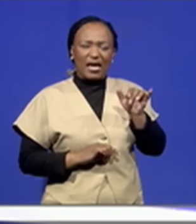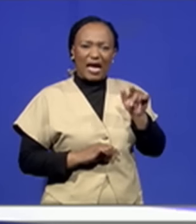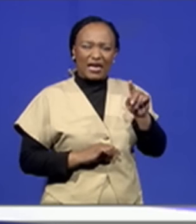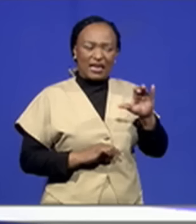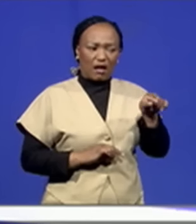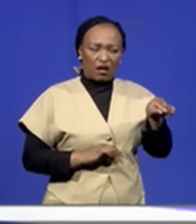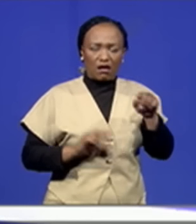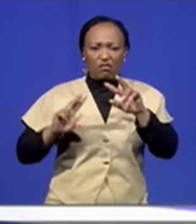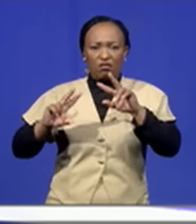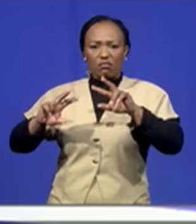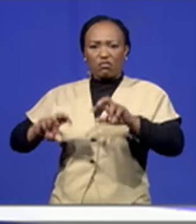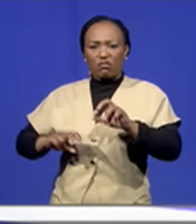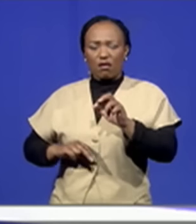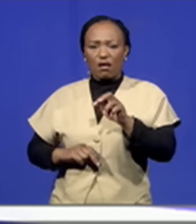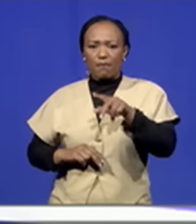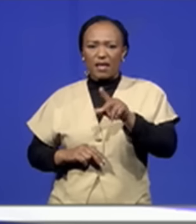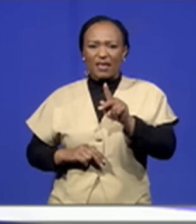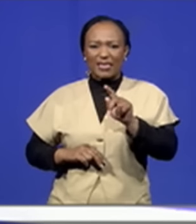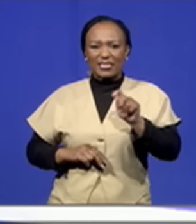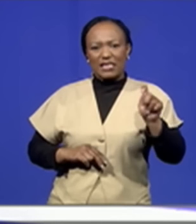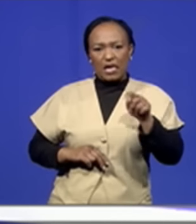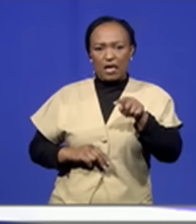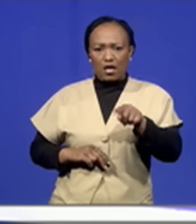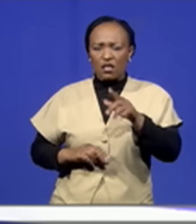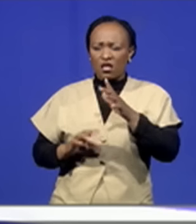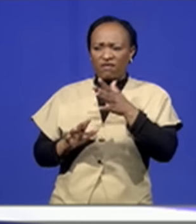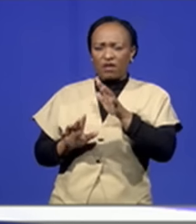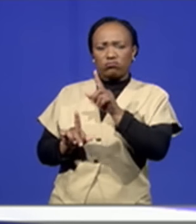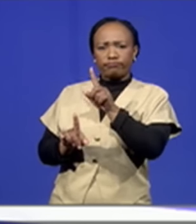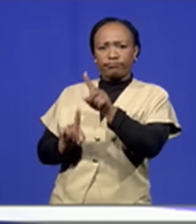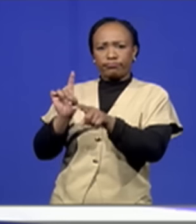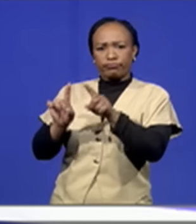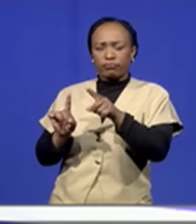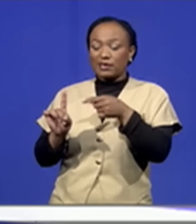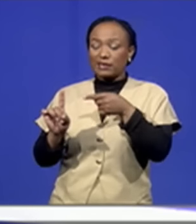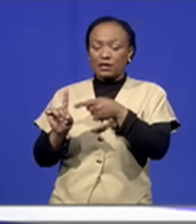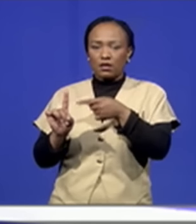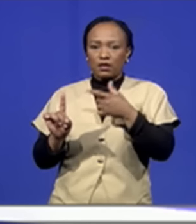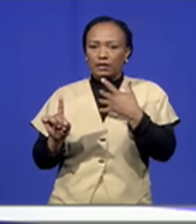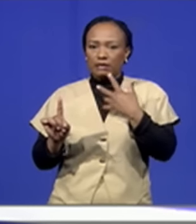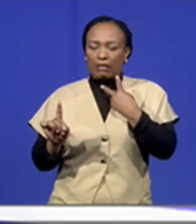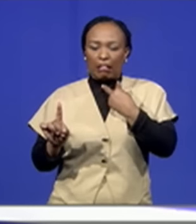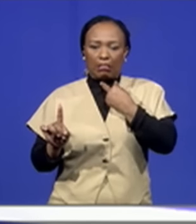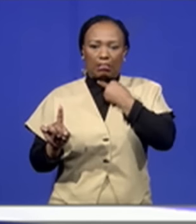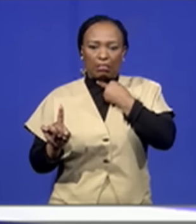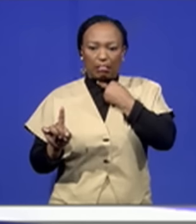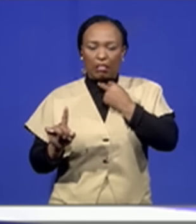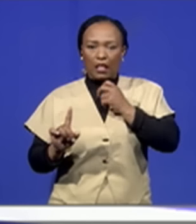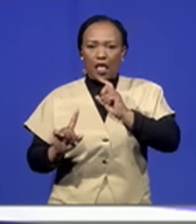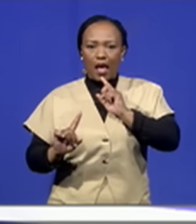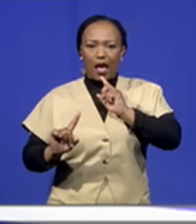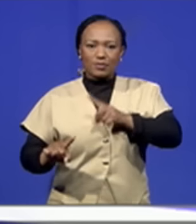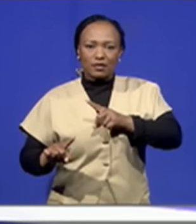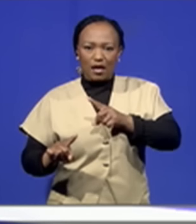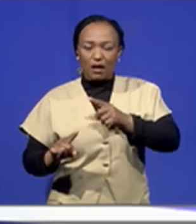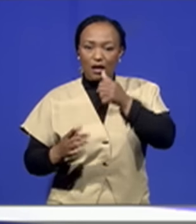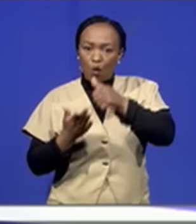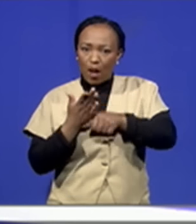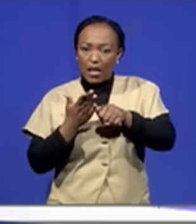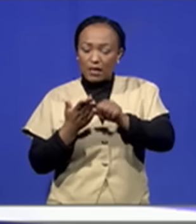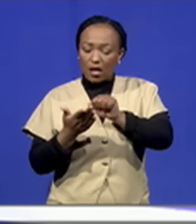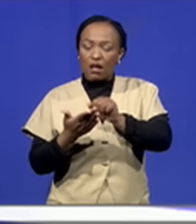e botsoloditswe kwa komišeneng ya Madlanga. Seno ke jaaka Johnson a retelelwa ke go tlhalosa lekwalo taelo le a le atlanegisitseng